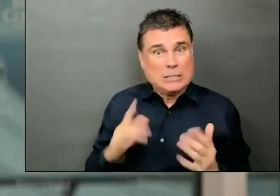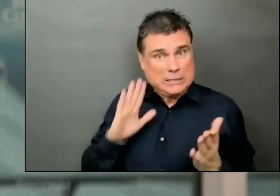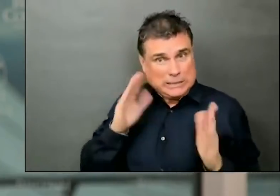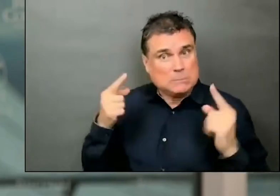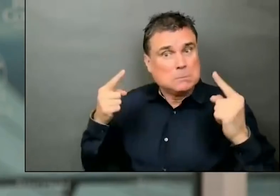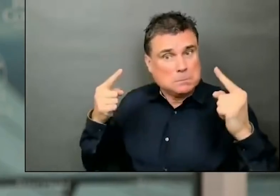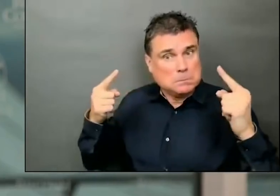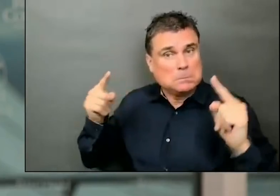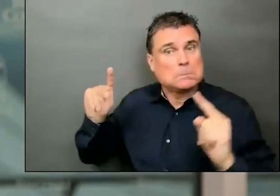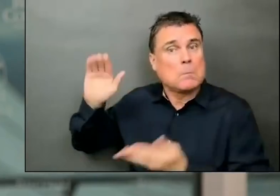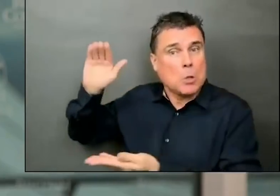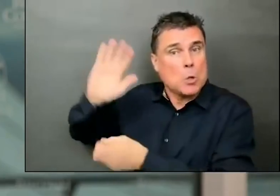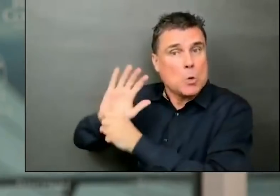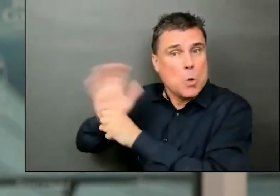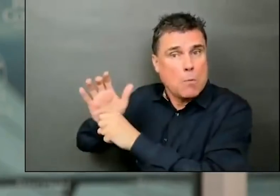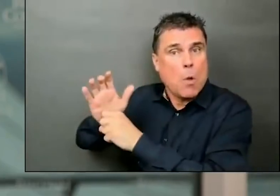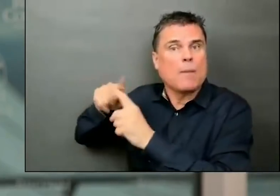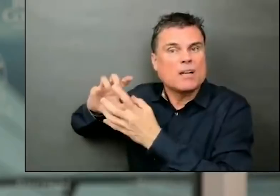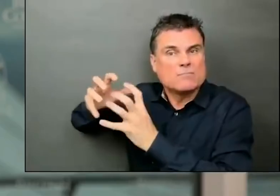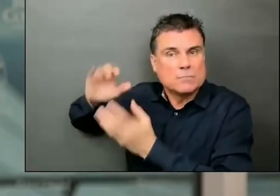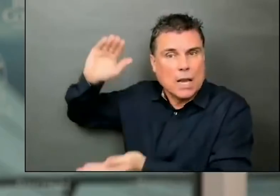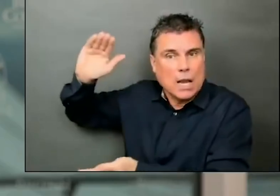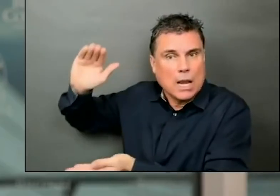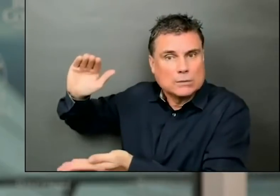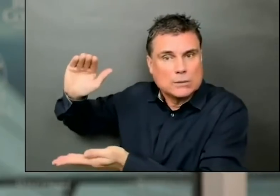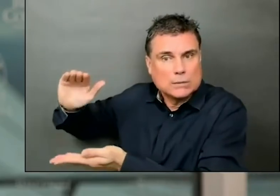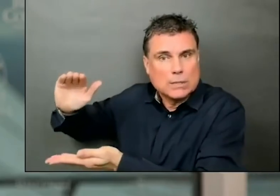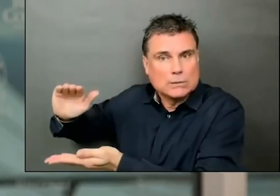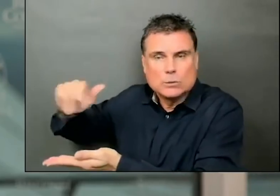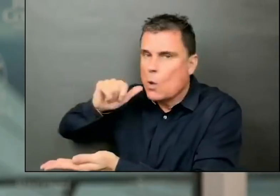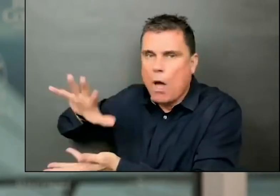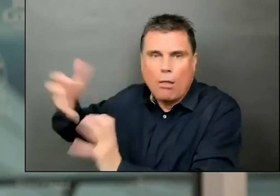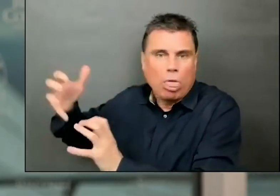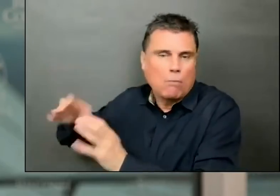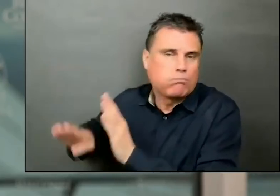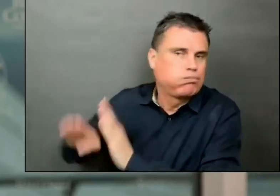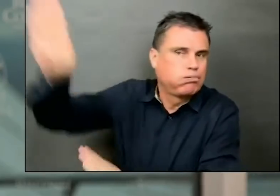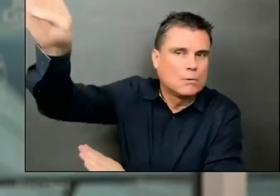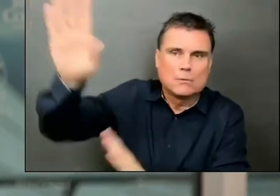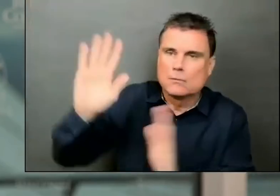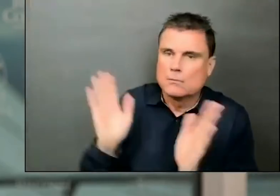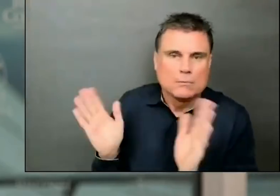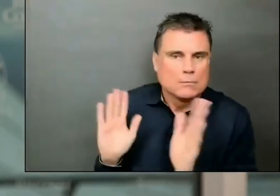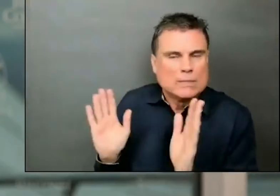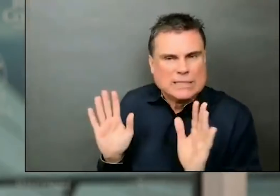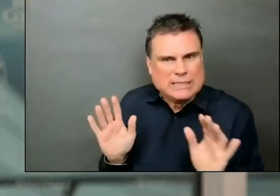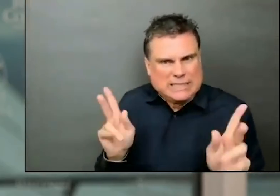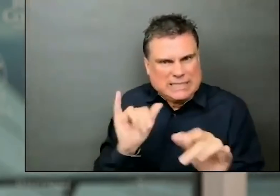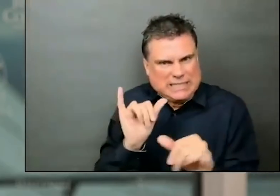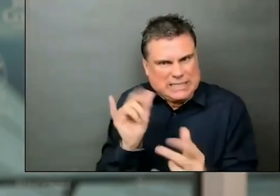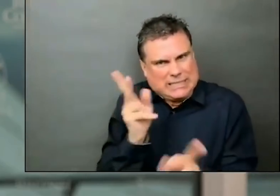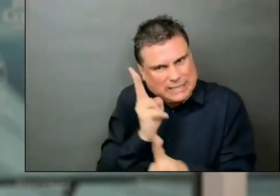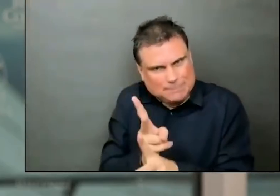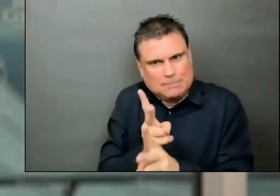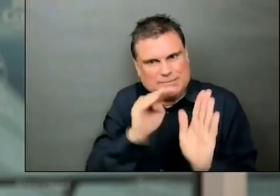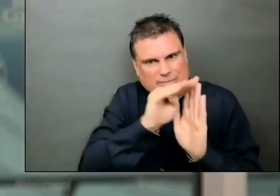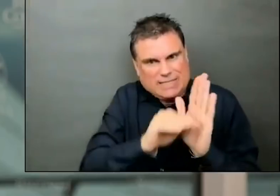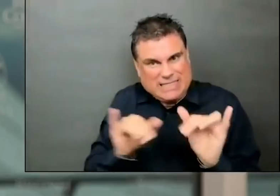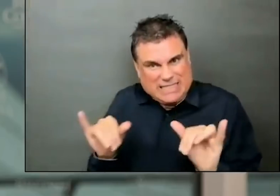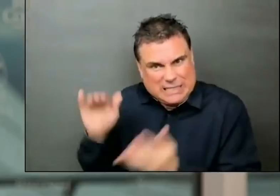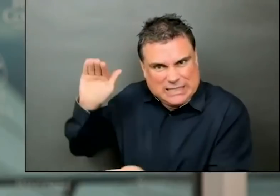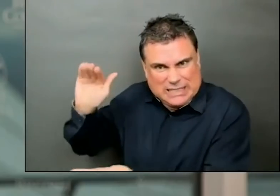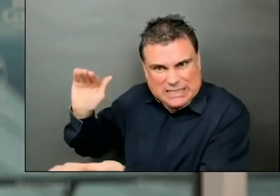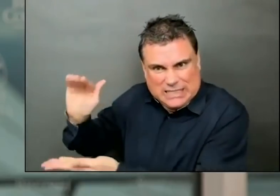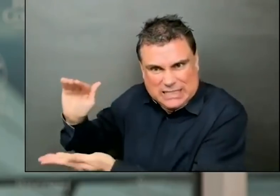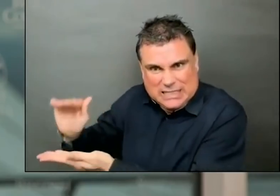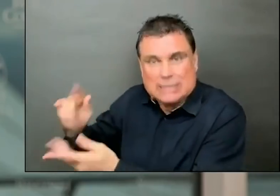success. To do this, we need to use this time to buy ourselves more time, to get our